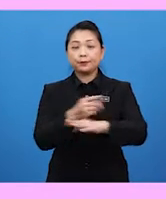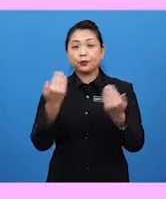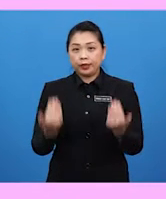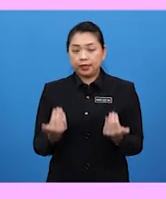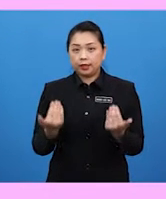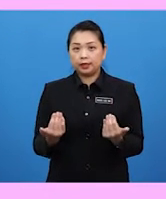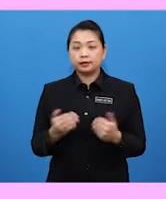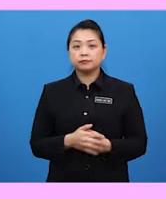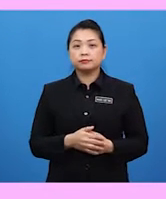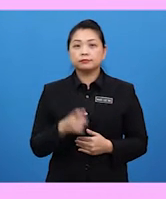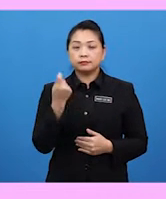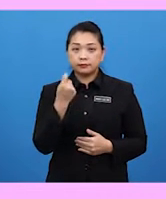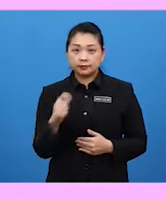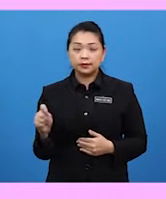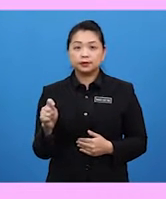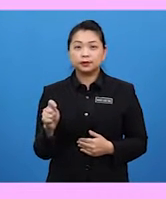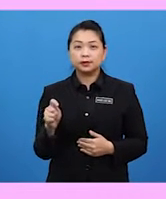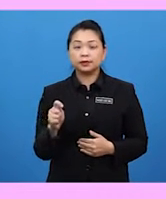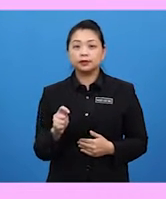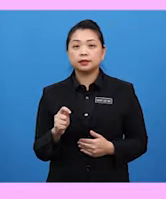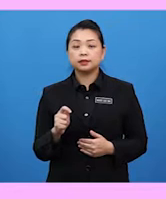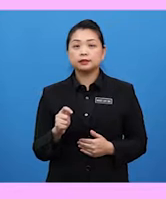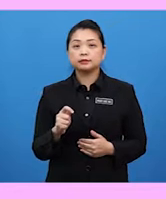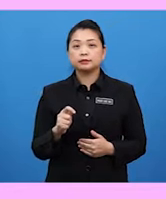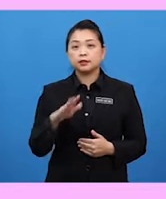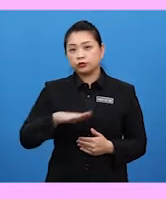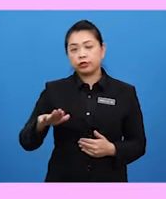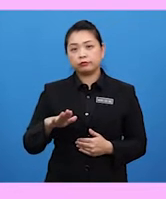The child does not drop any of his school